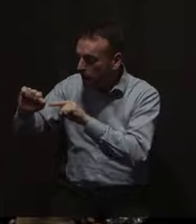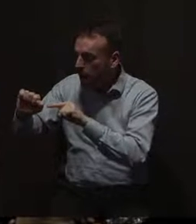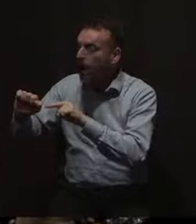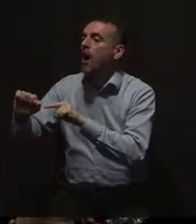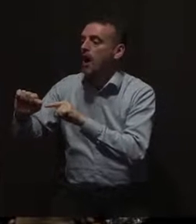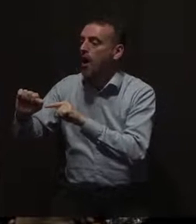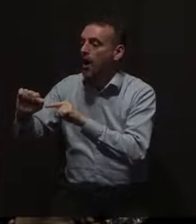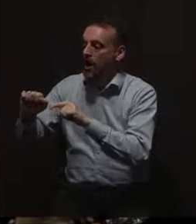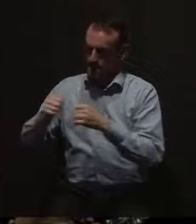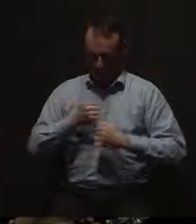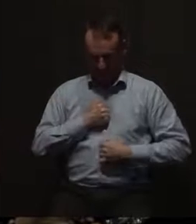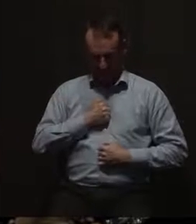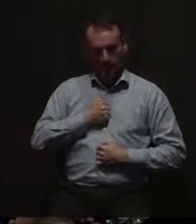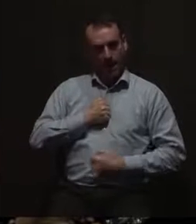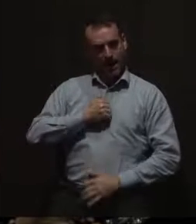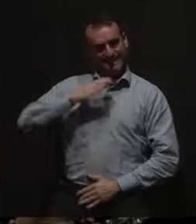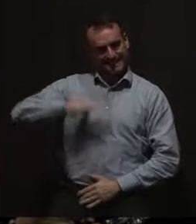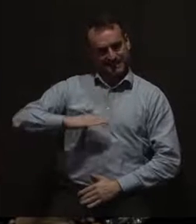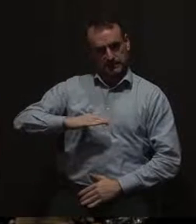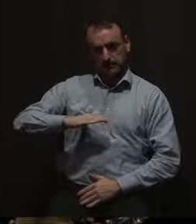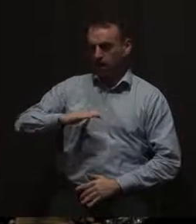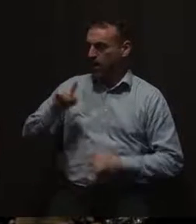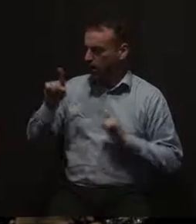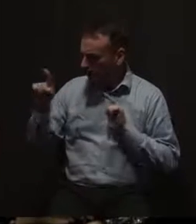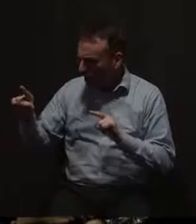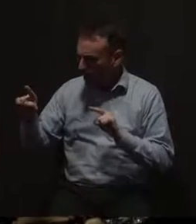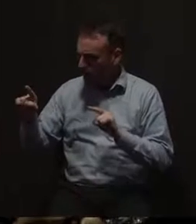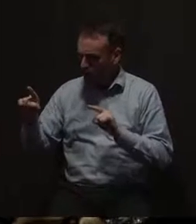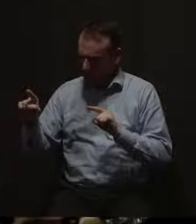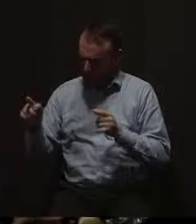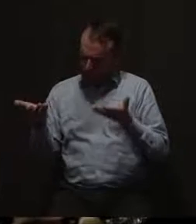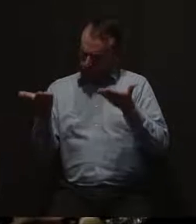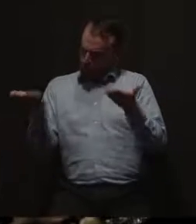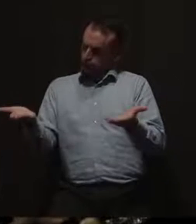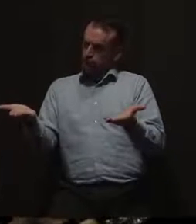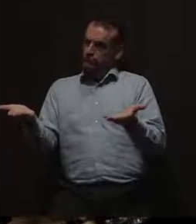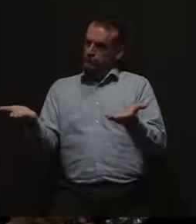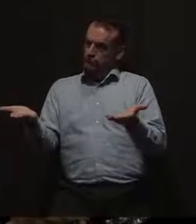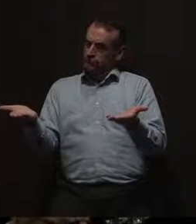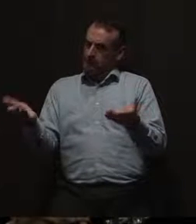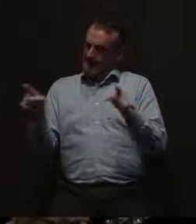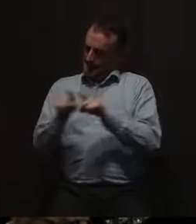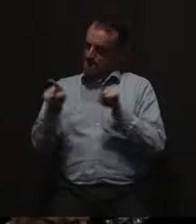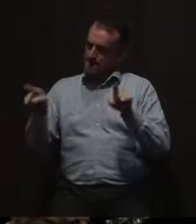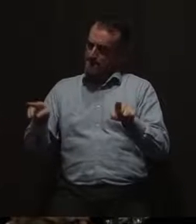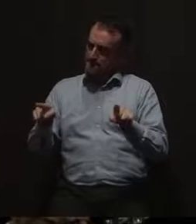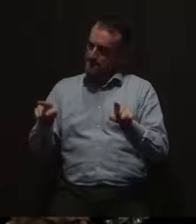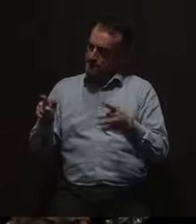as your own, then you will find something that you can both agree on, and then you can